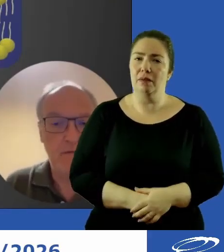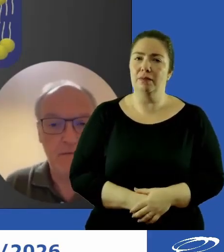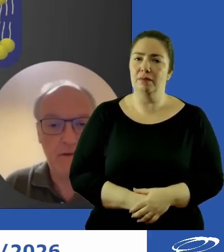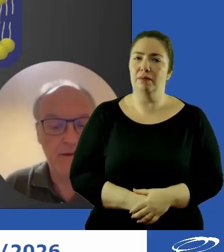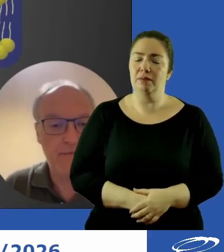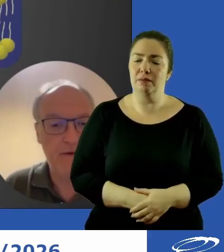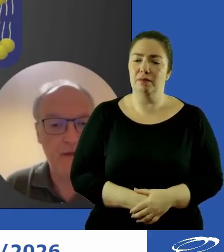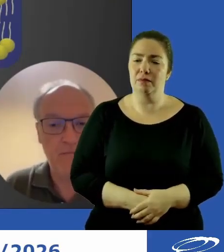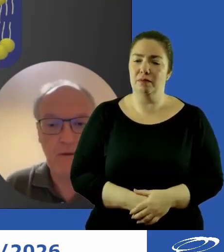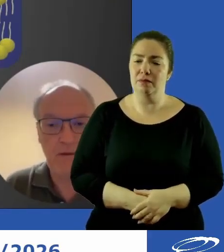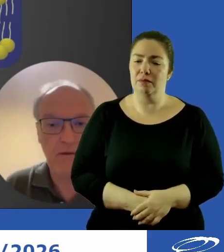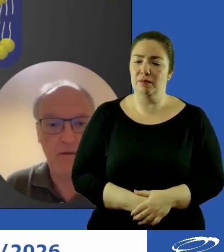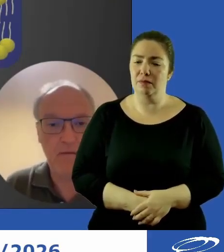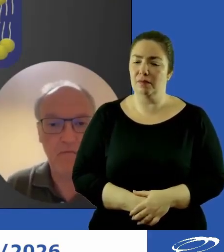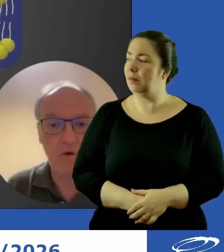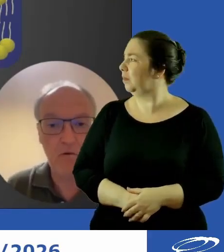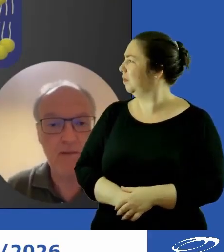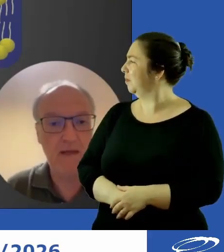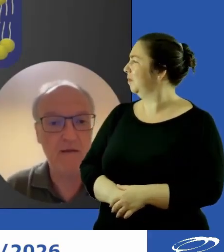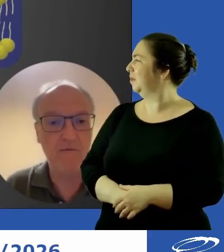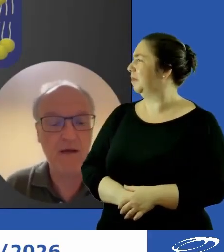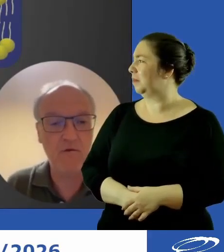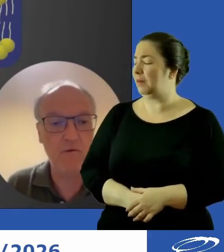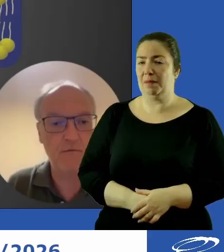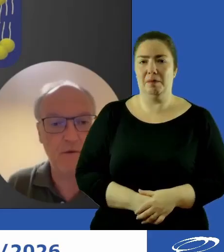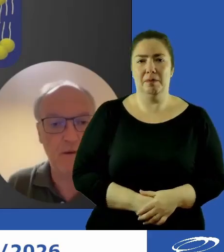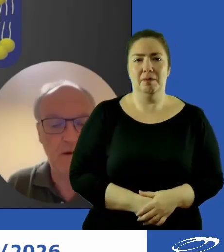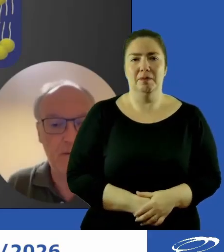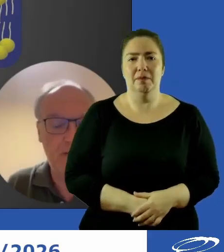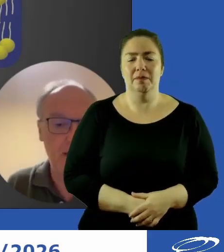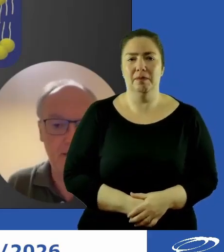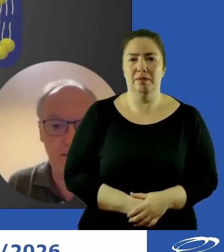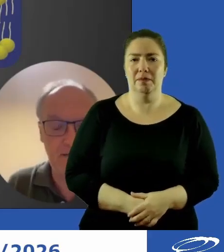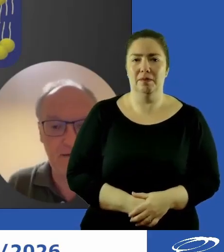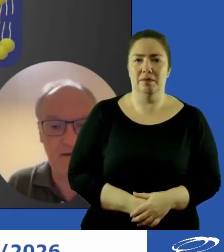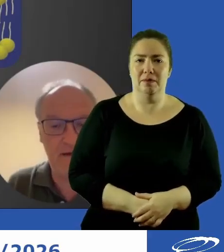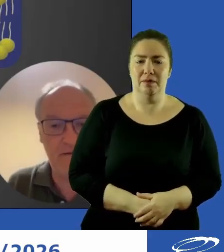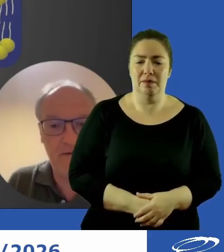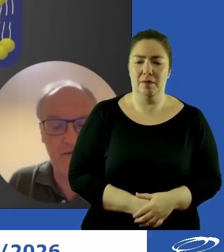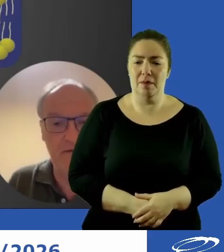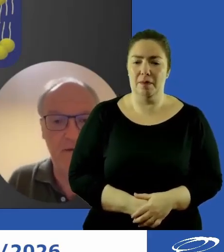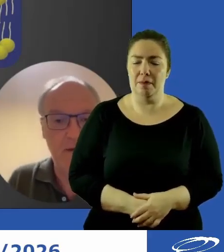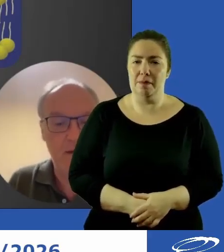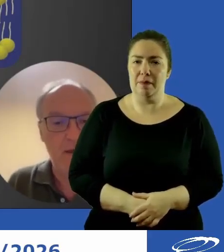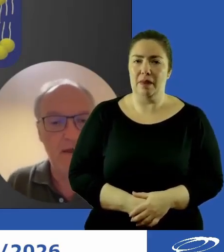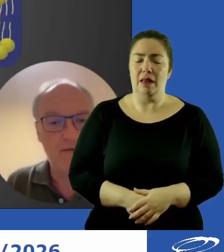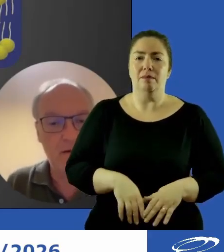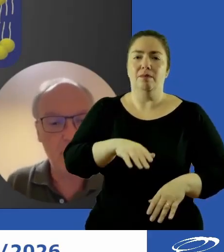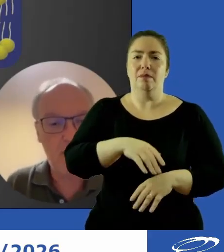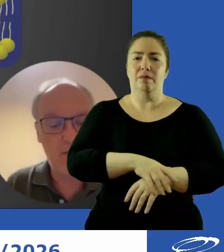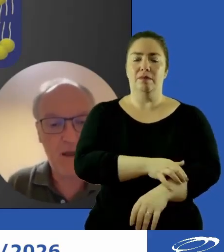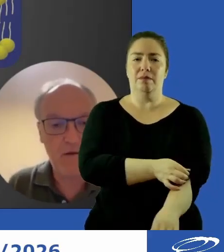review the general mechanism of action of glycopeptides. As you can see here, this is the